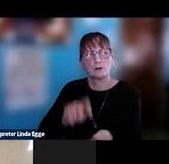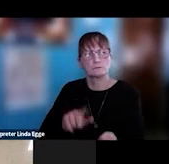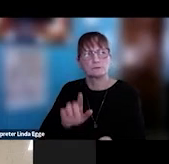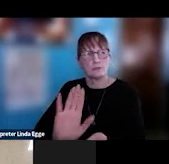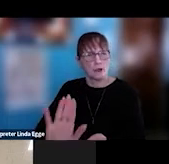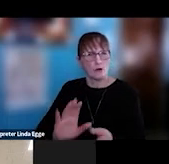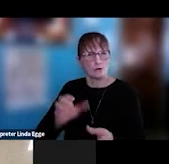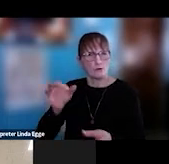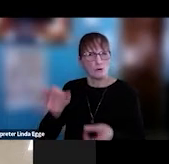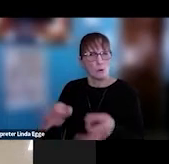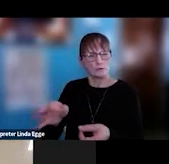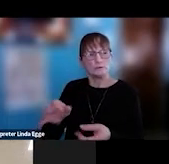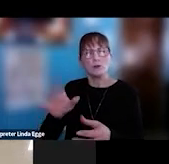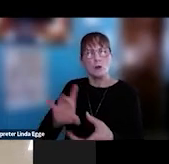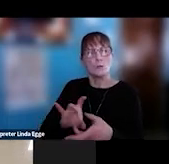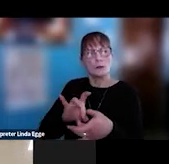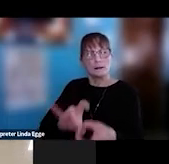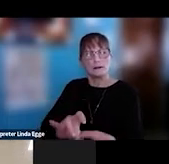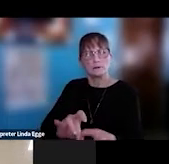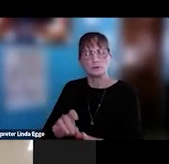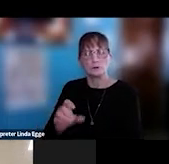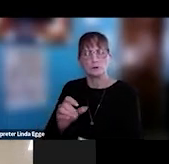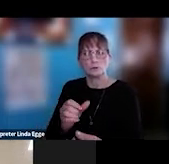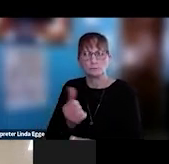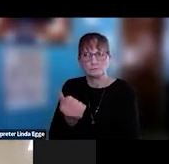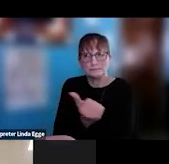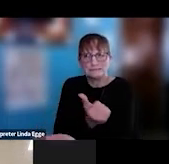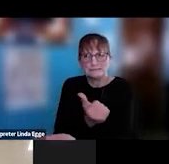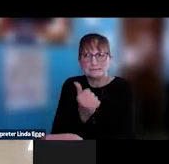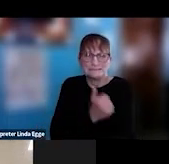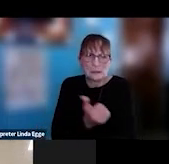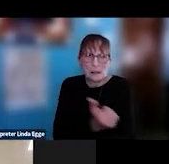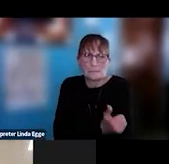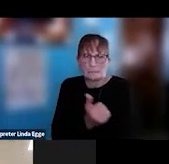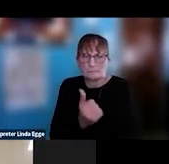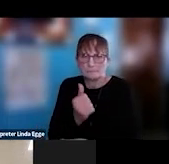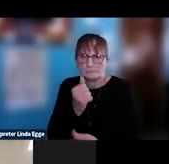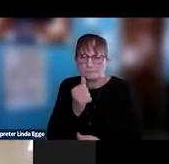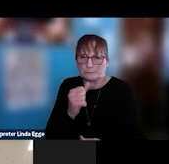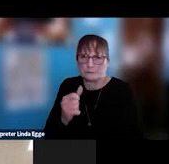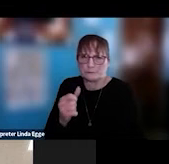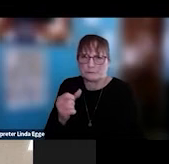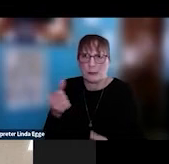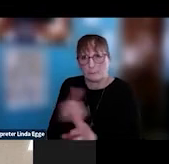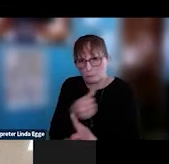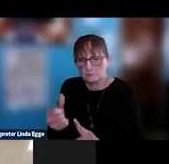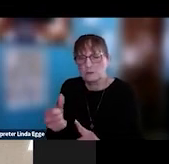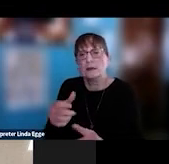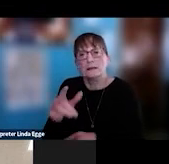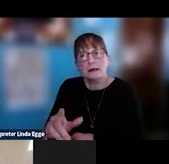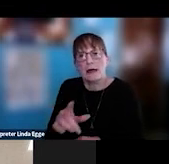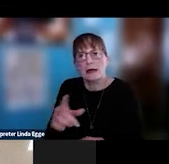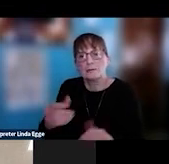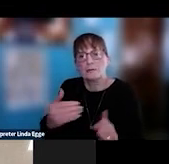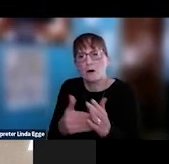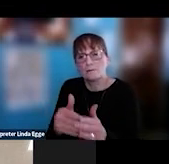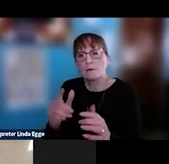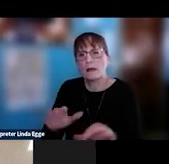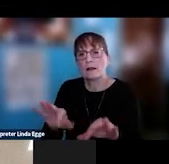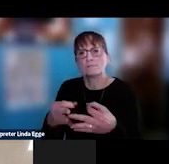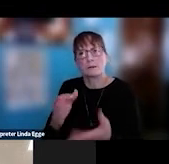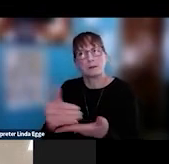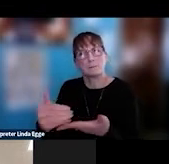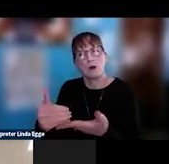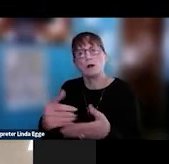courts related to substance use disorder and the individuals that they had on their docket usually often had a family piece,